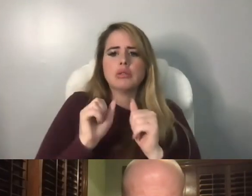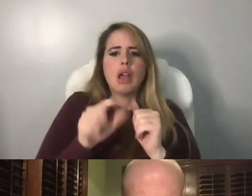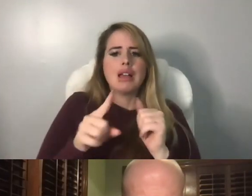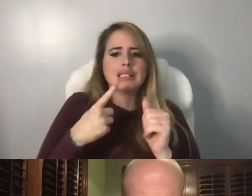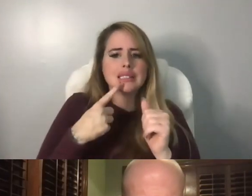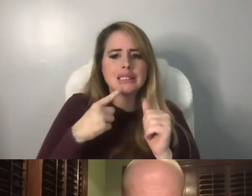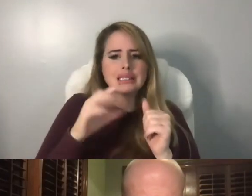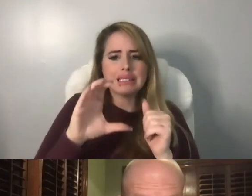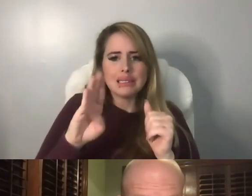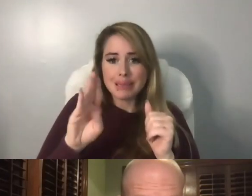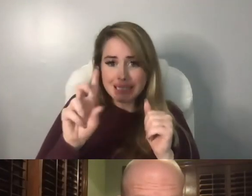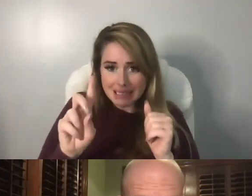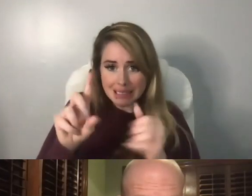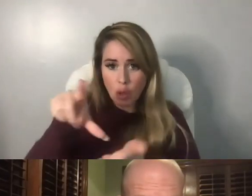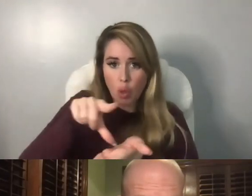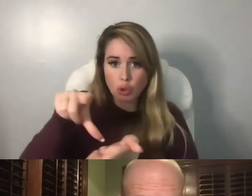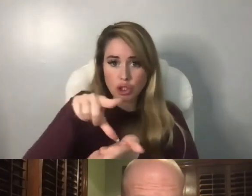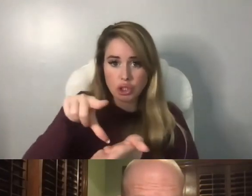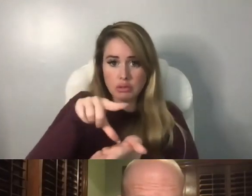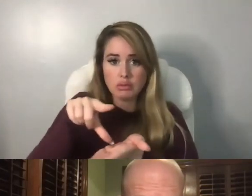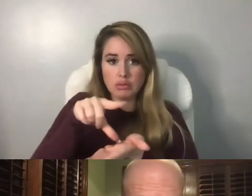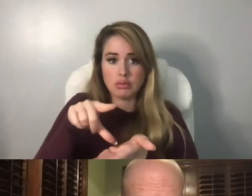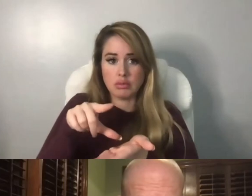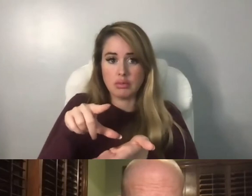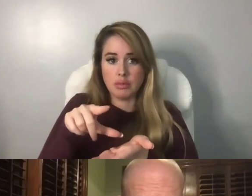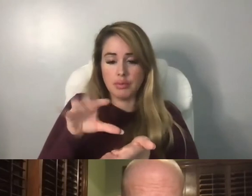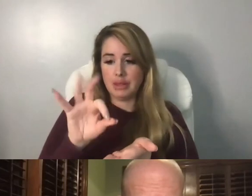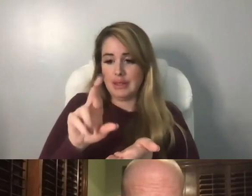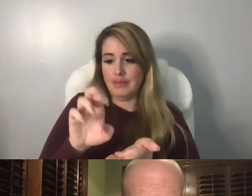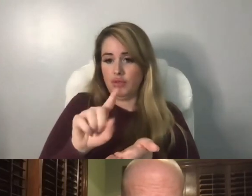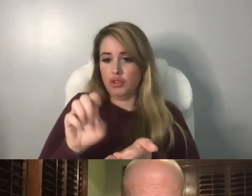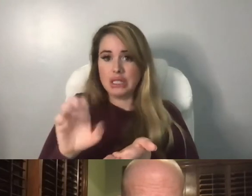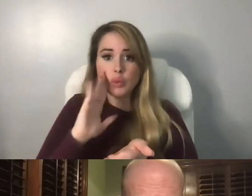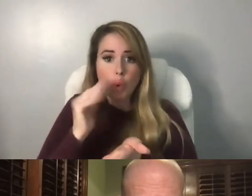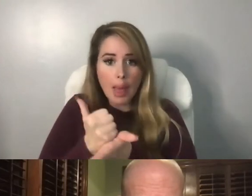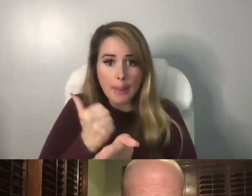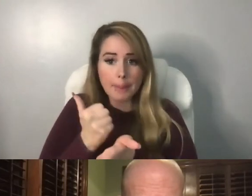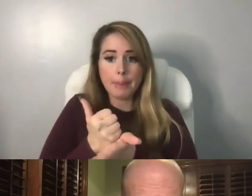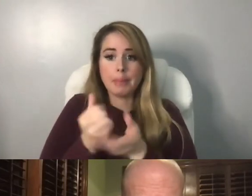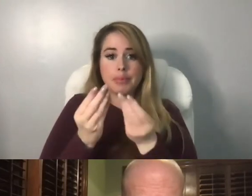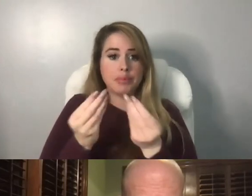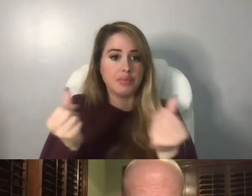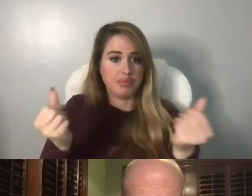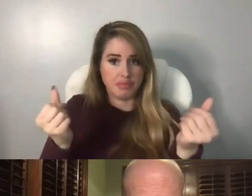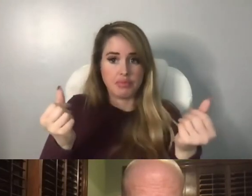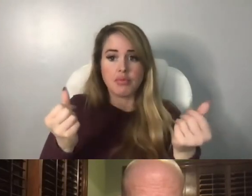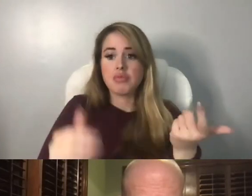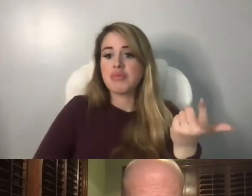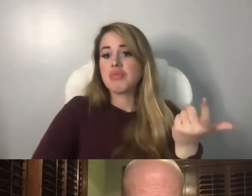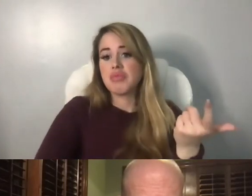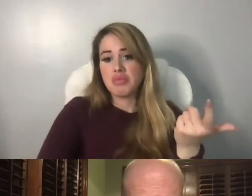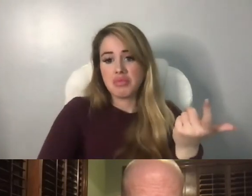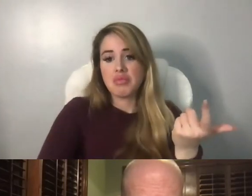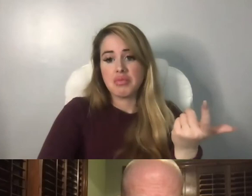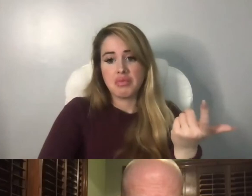CBD lotion or freeze? Is freeze helping provide relief, even if temporary? There